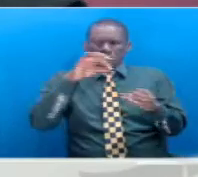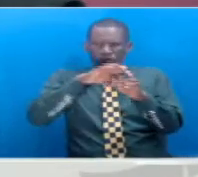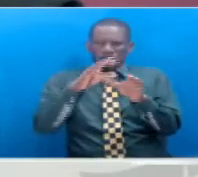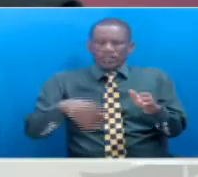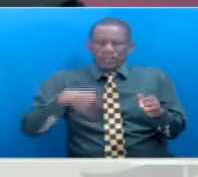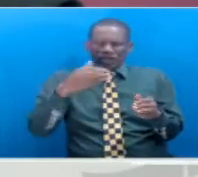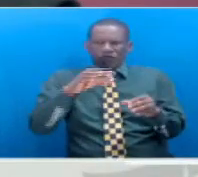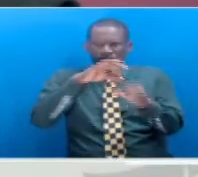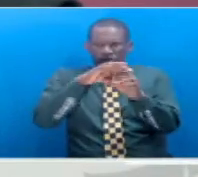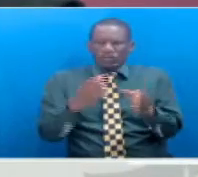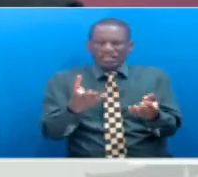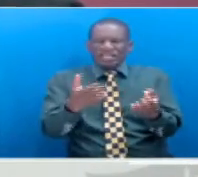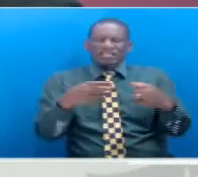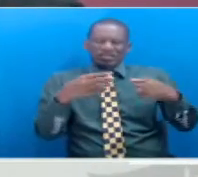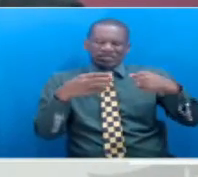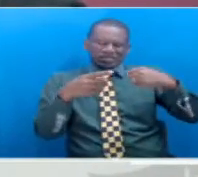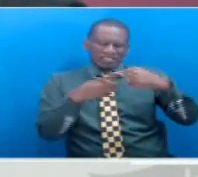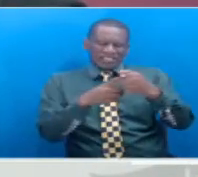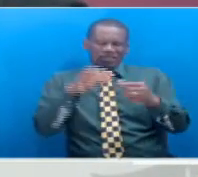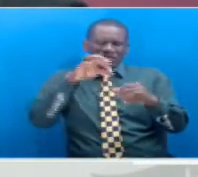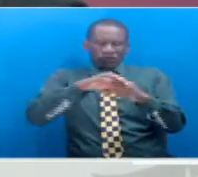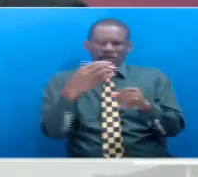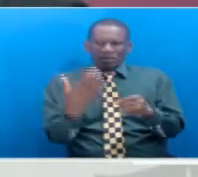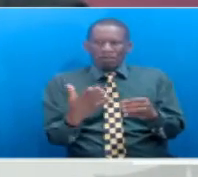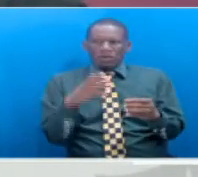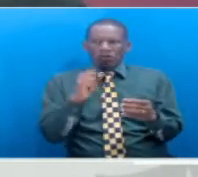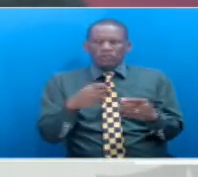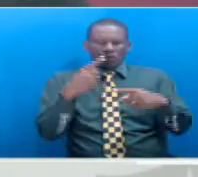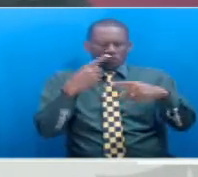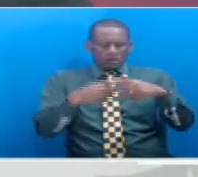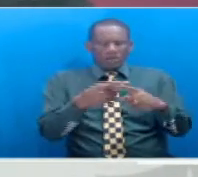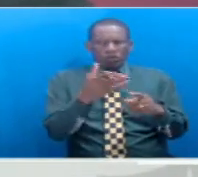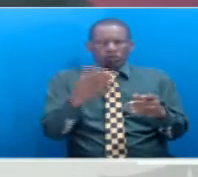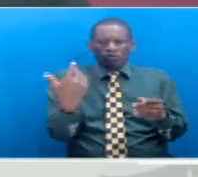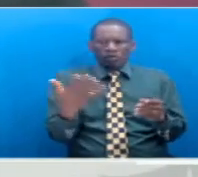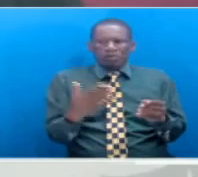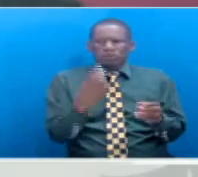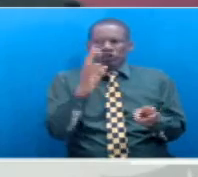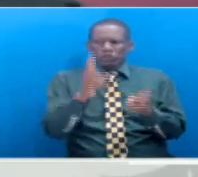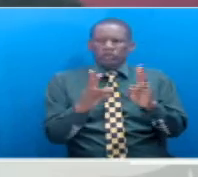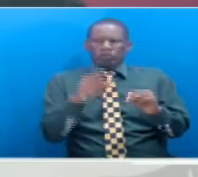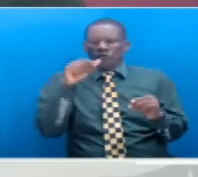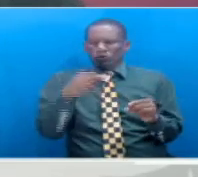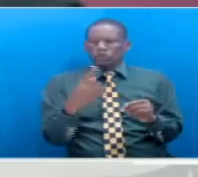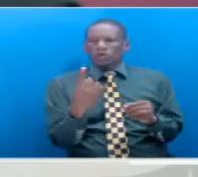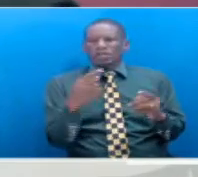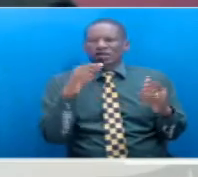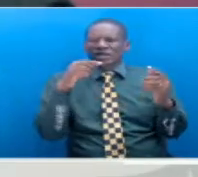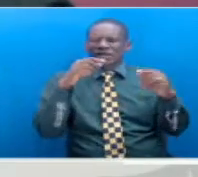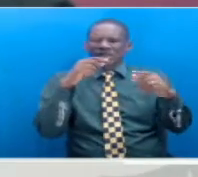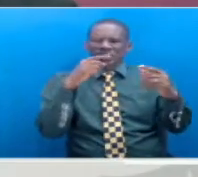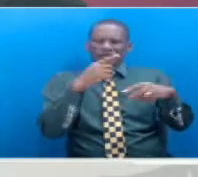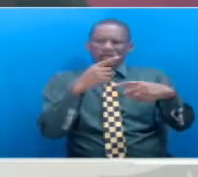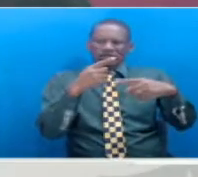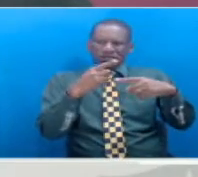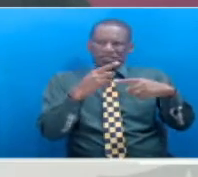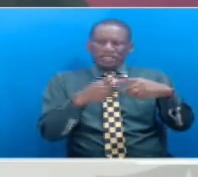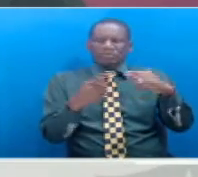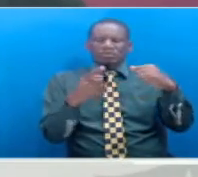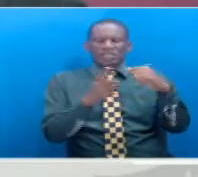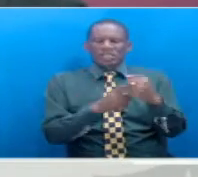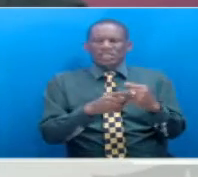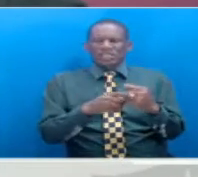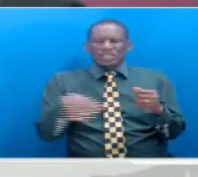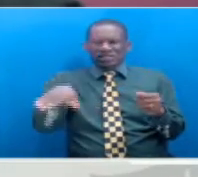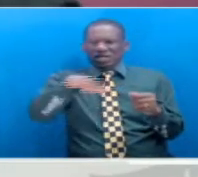Every voter needs 6 ballot papers. So multiply those papers, 22.1 times 6 ballot papers. It